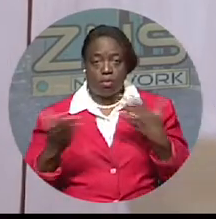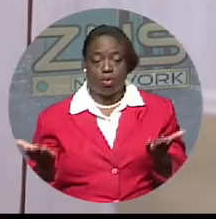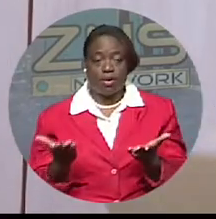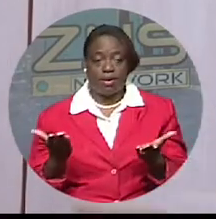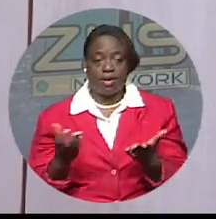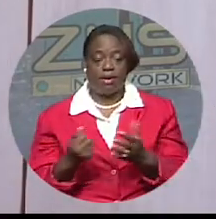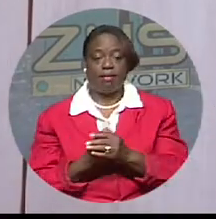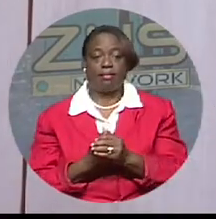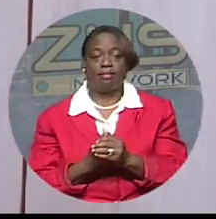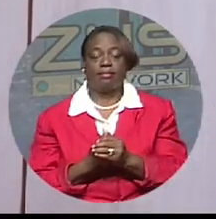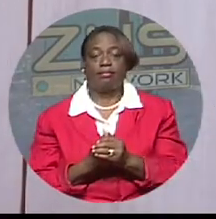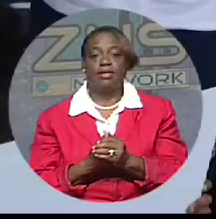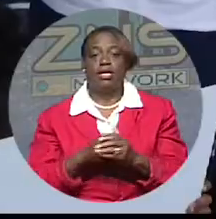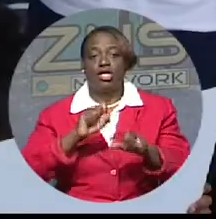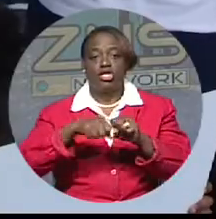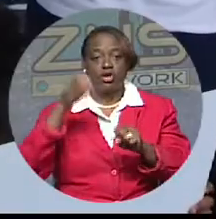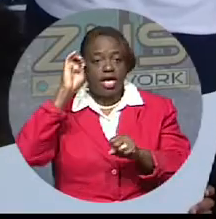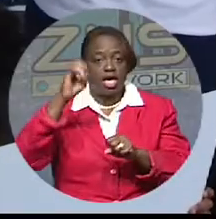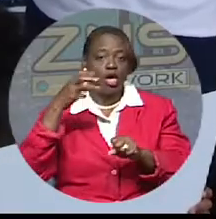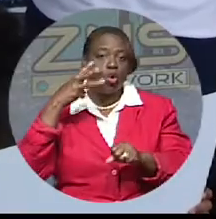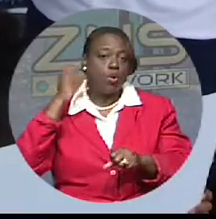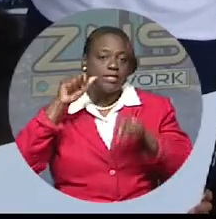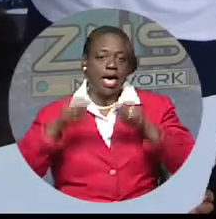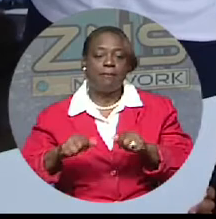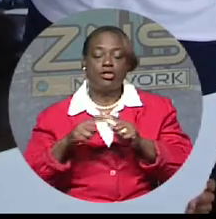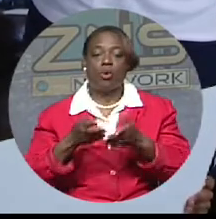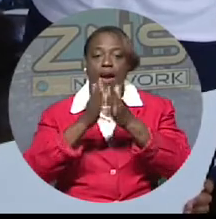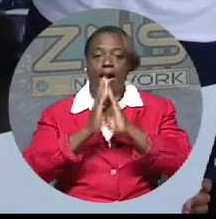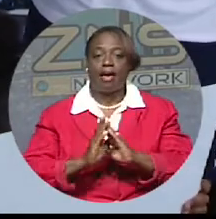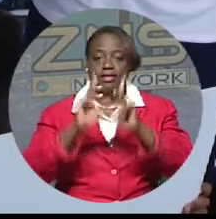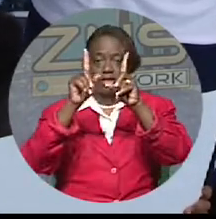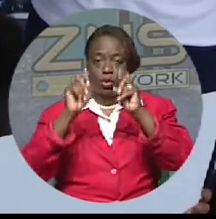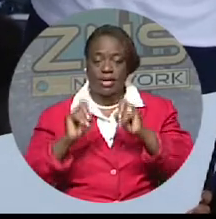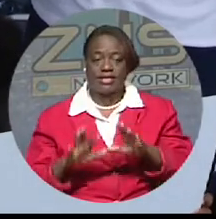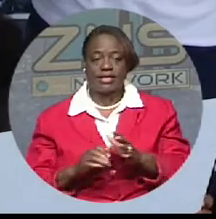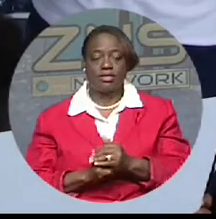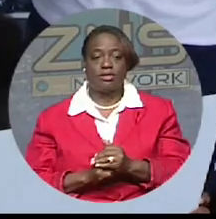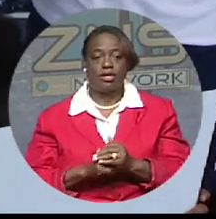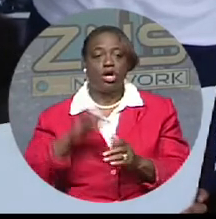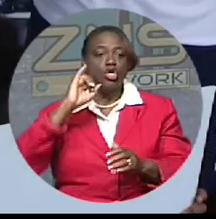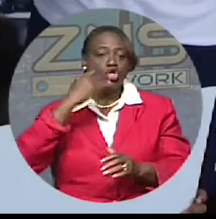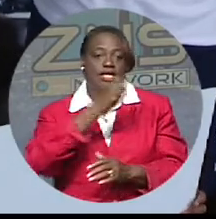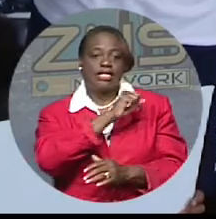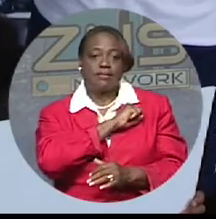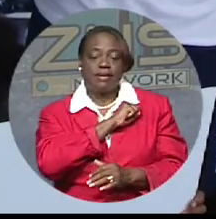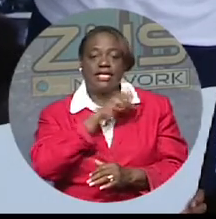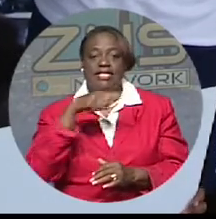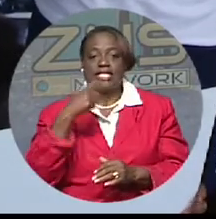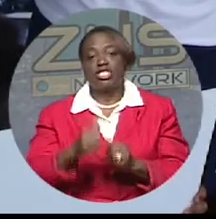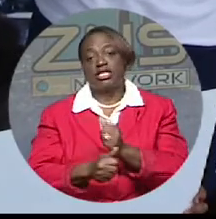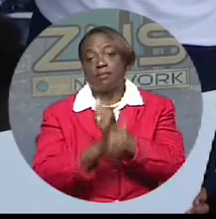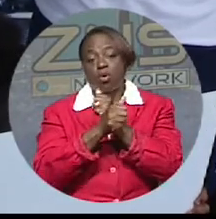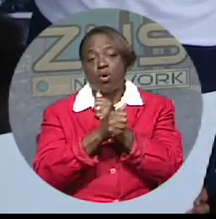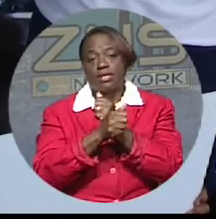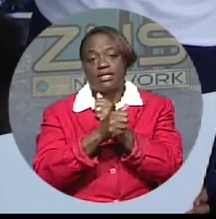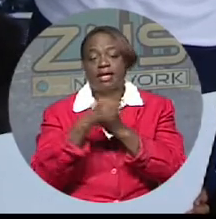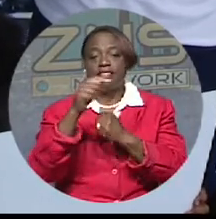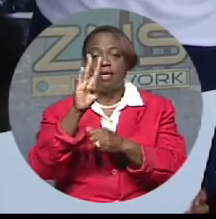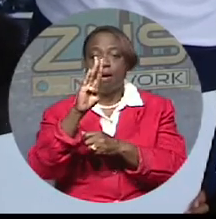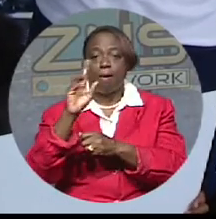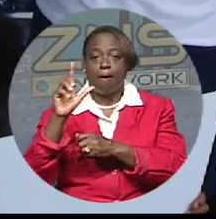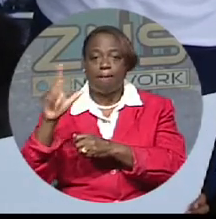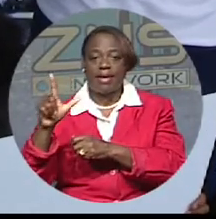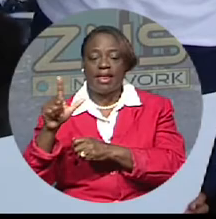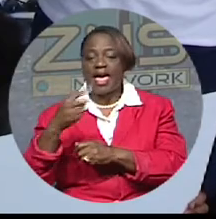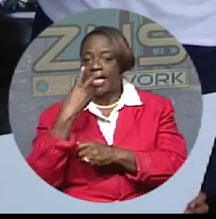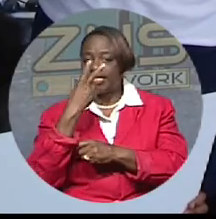actively engaged the students, and one of them, Julia Smith, says she supports what the four constitutional amendment bills represent and sees how she